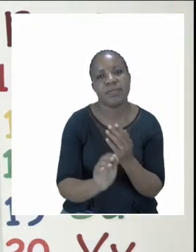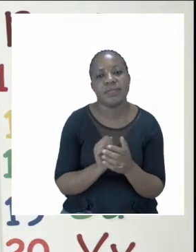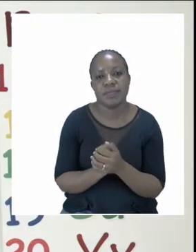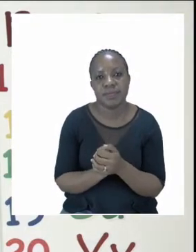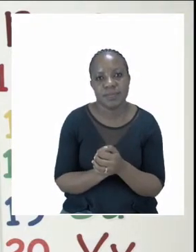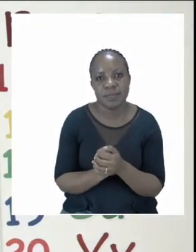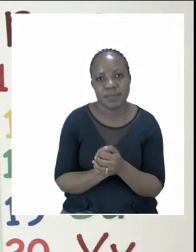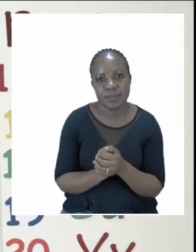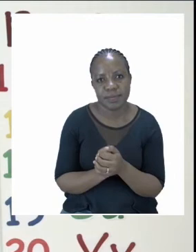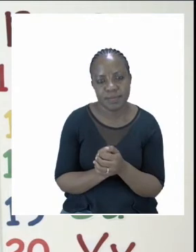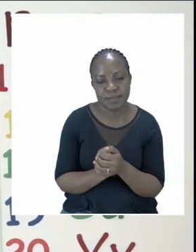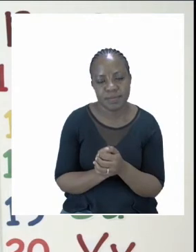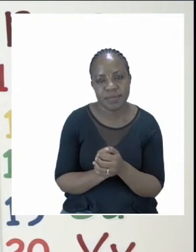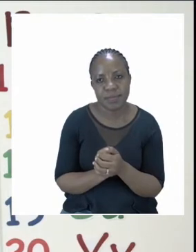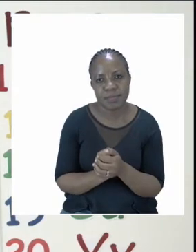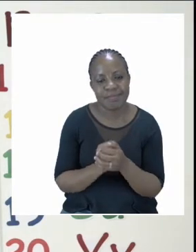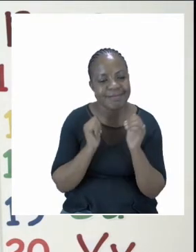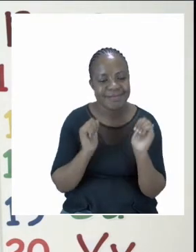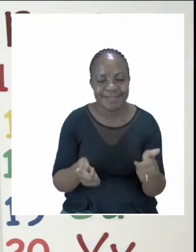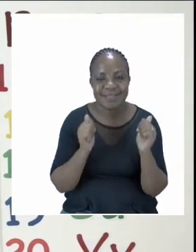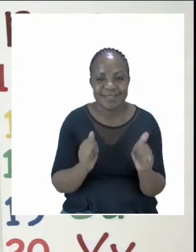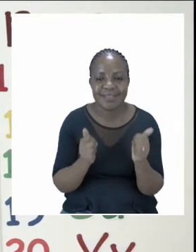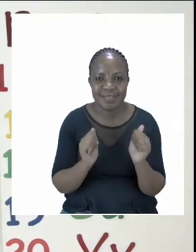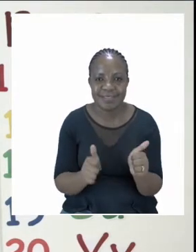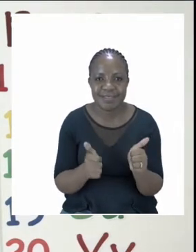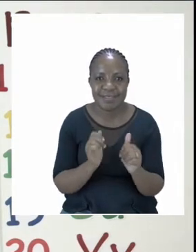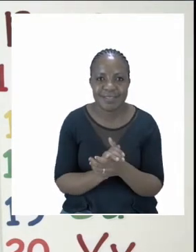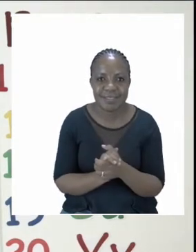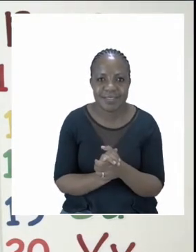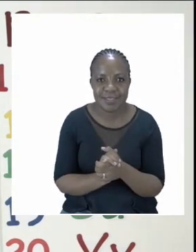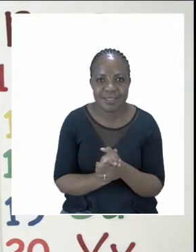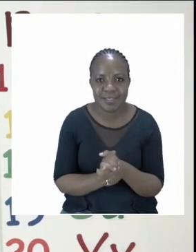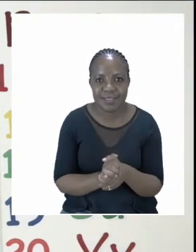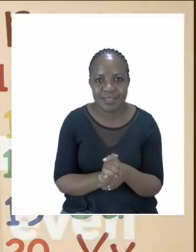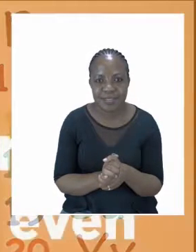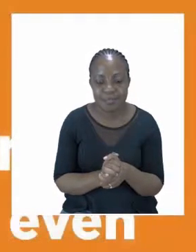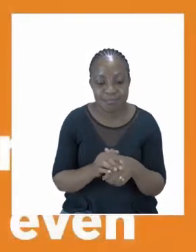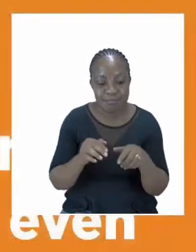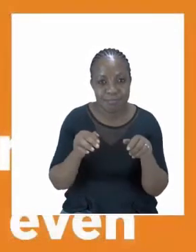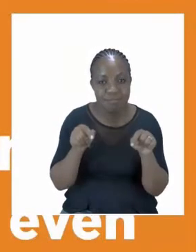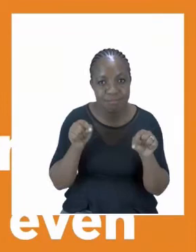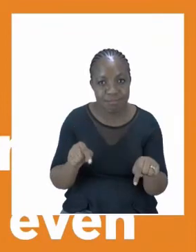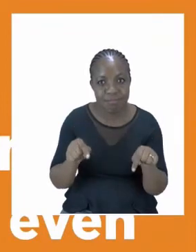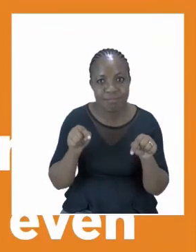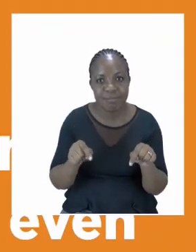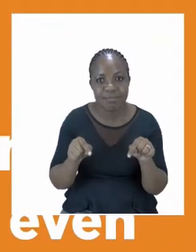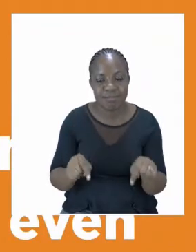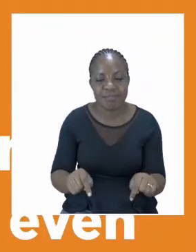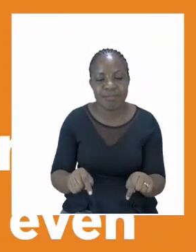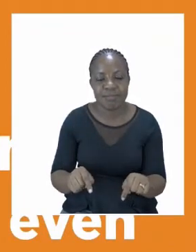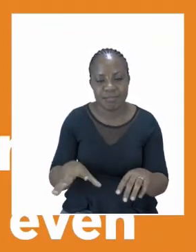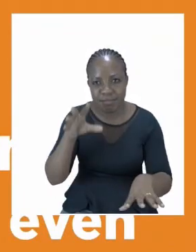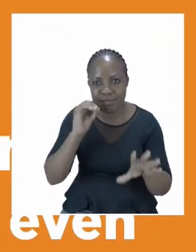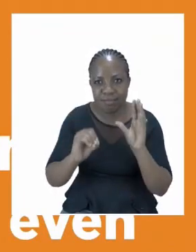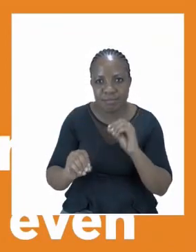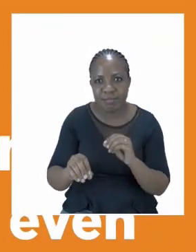away. Well done! For our lesson today, we will be talking